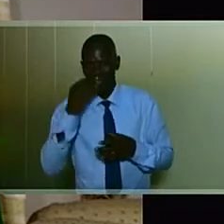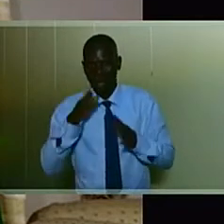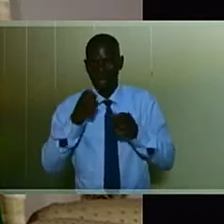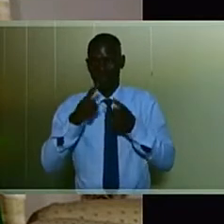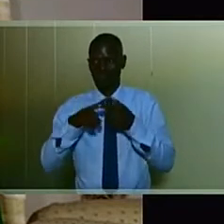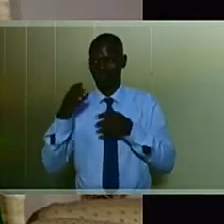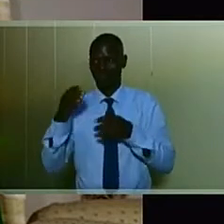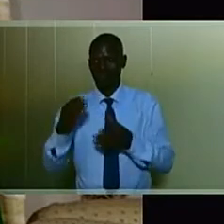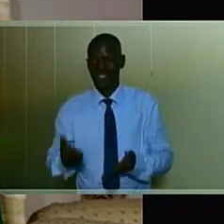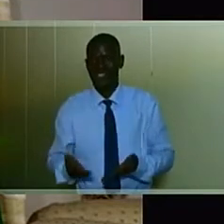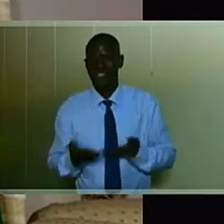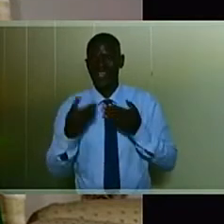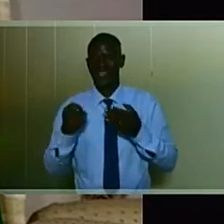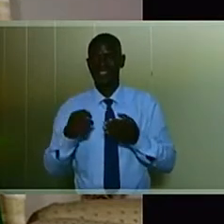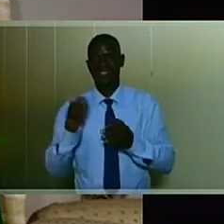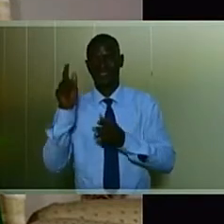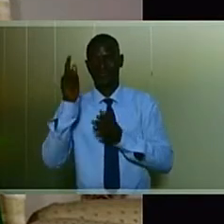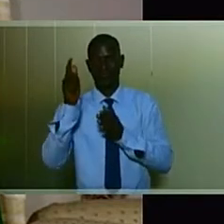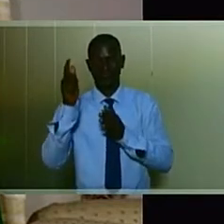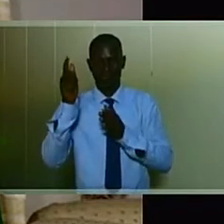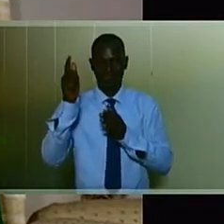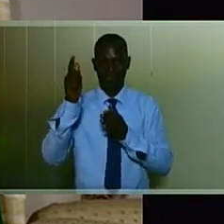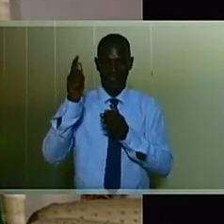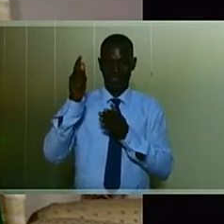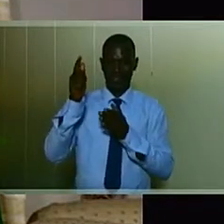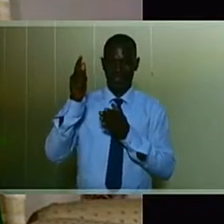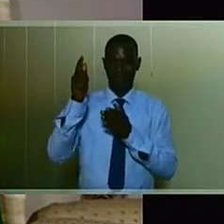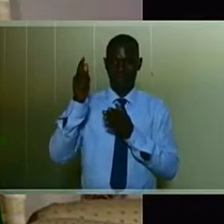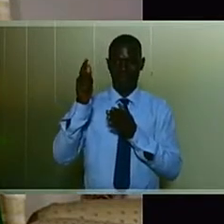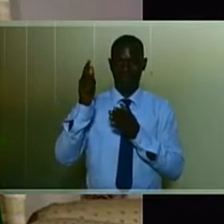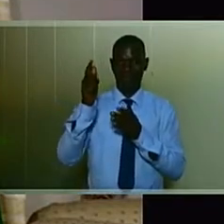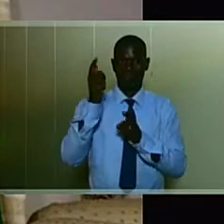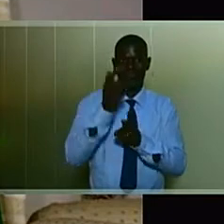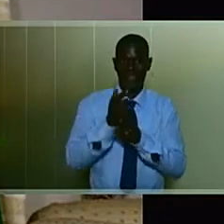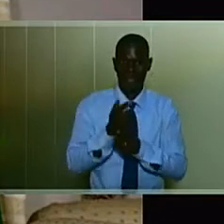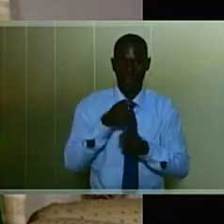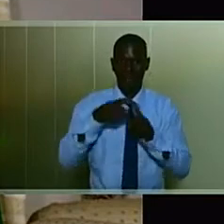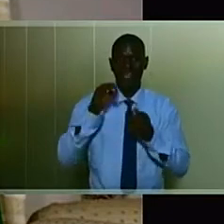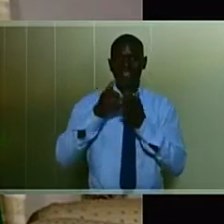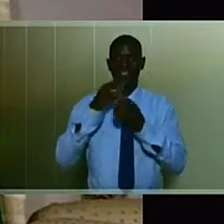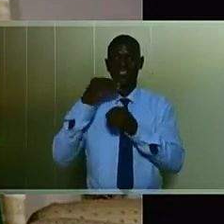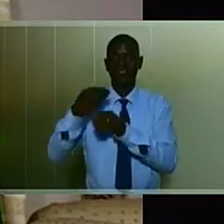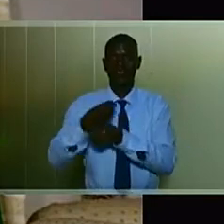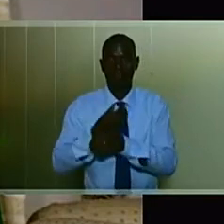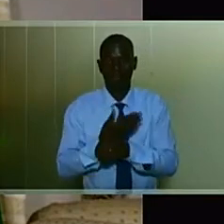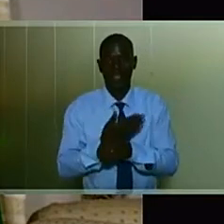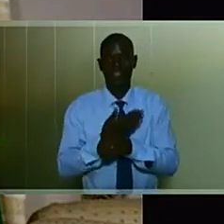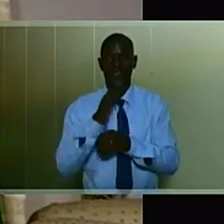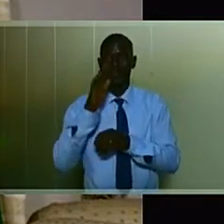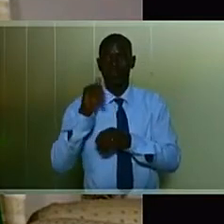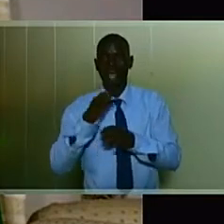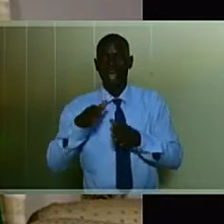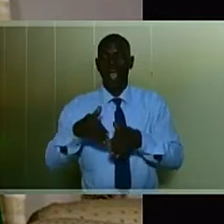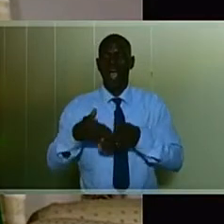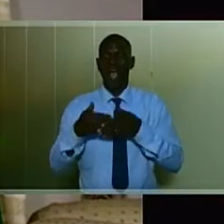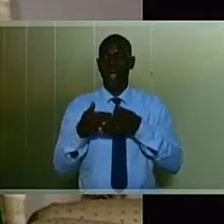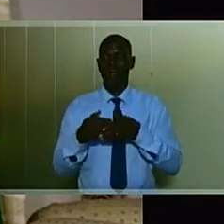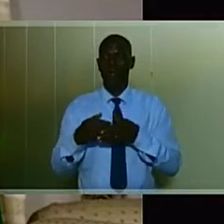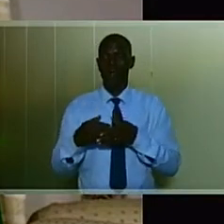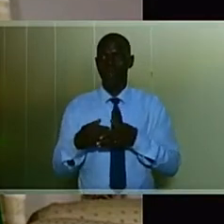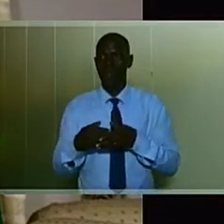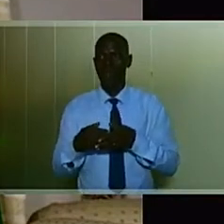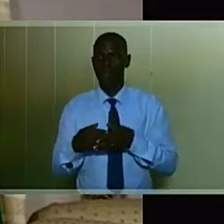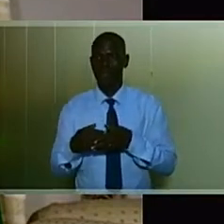rancor or acrimony between the executive and the legislature. It is influenced by are being a signatory to